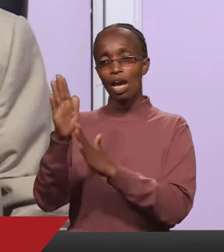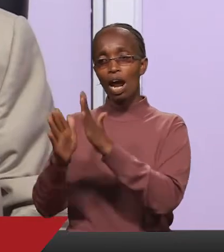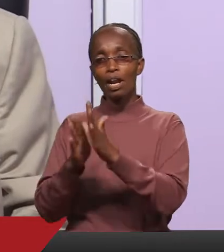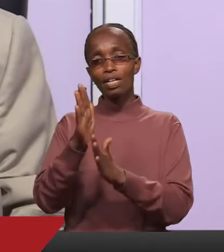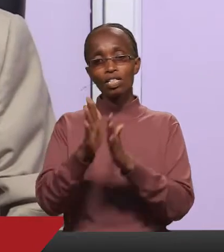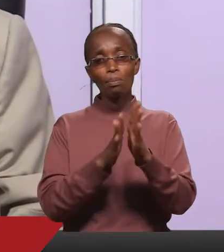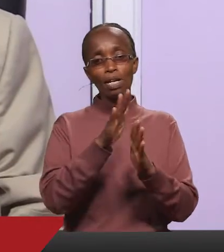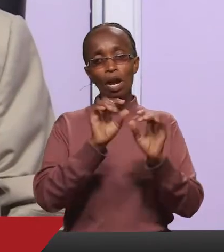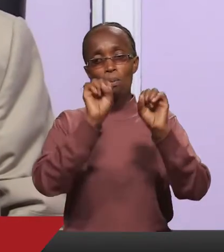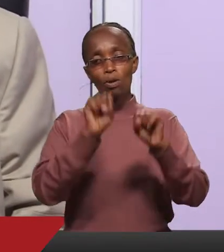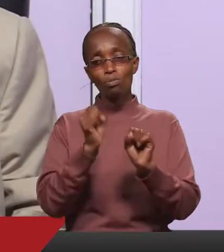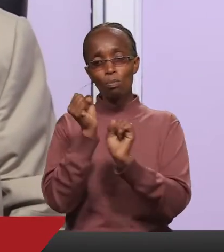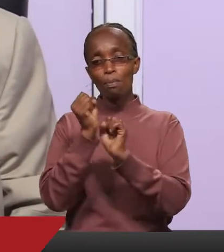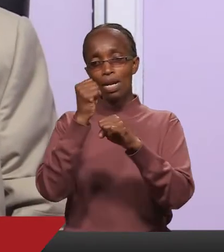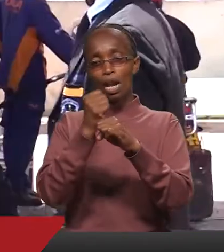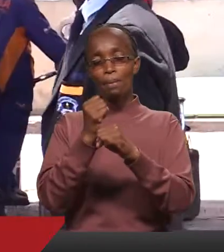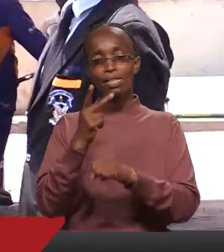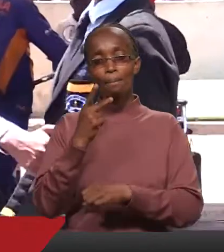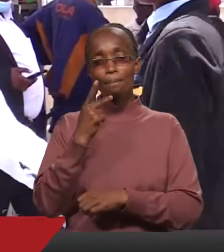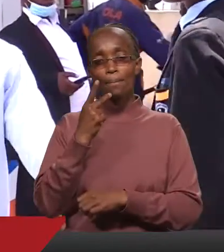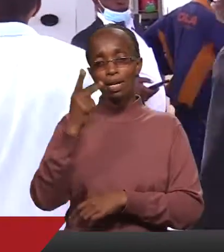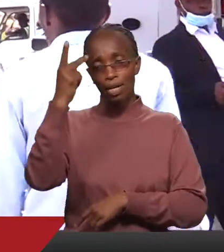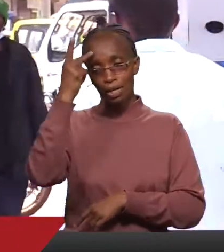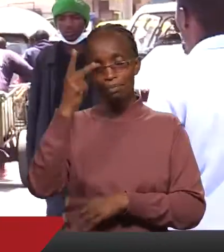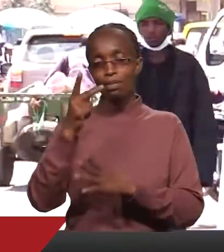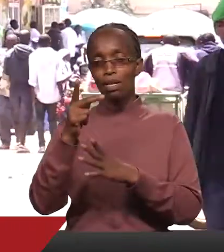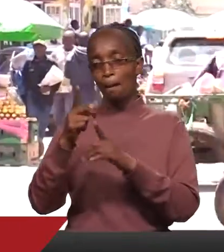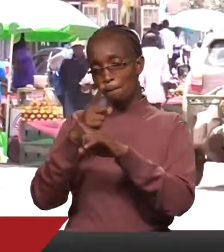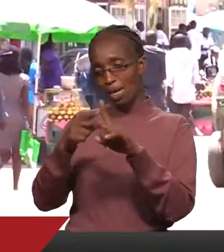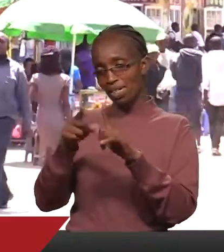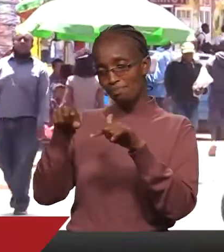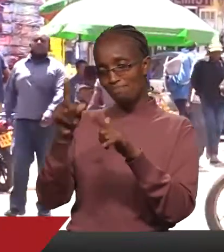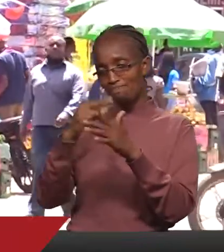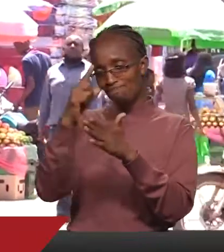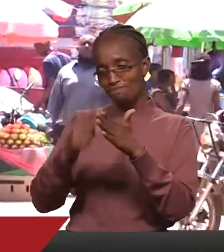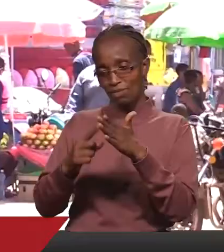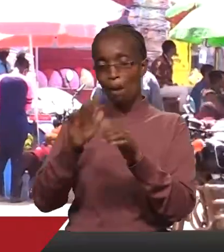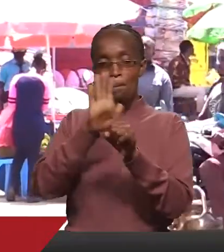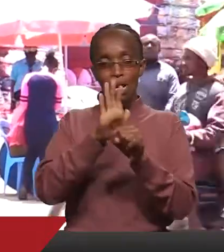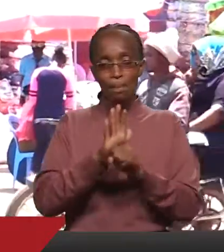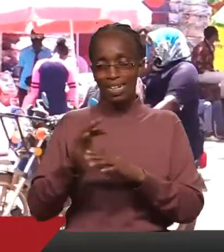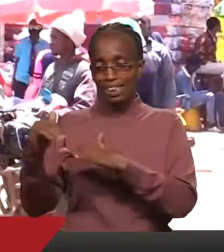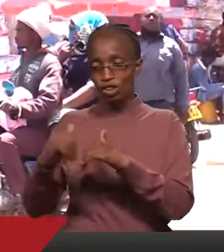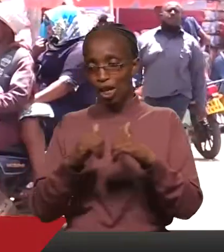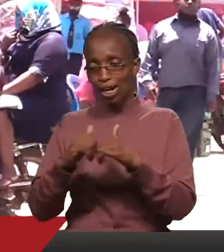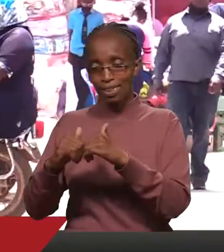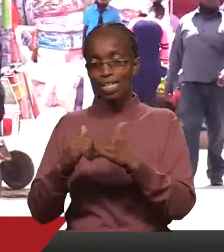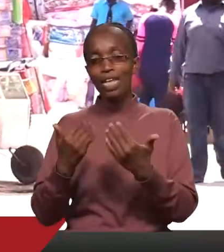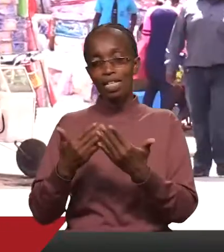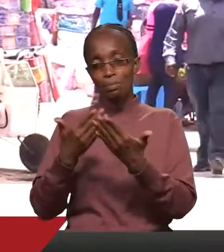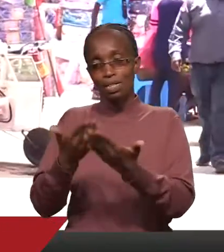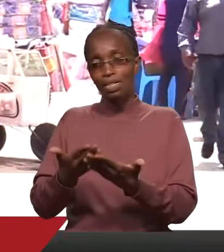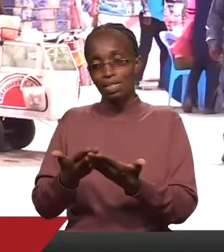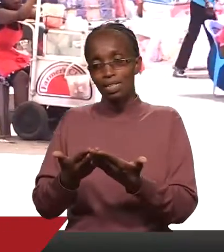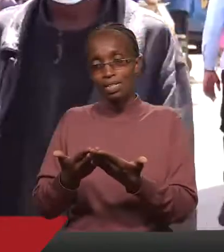arrangements must be done by the parent. Katuku anasema changamoto nyingi zimeshuhudiwa shuleni kutokana na